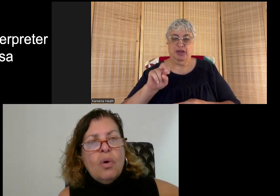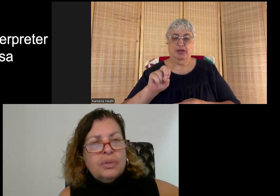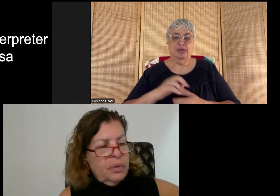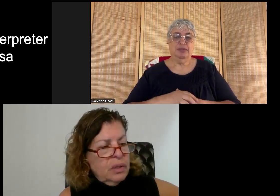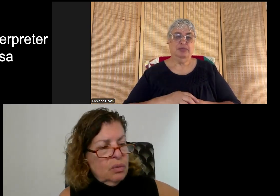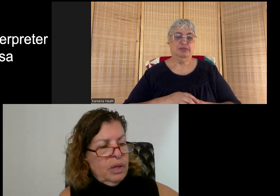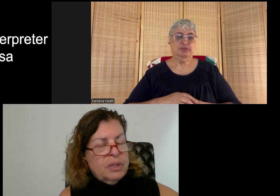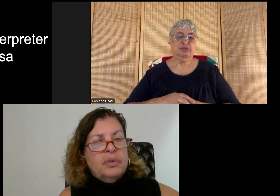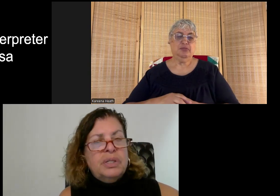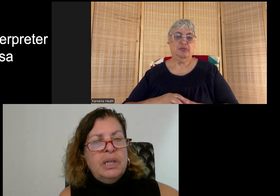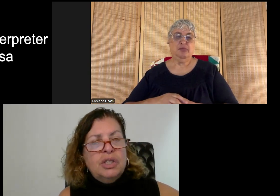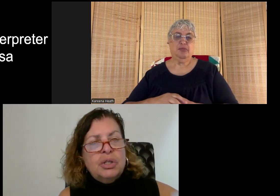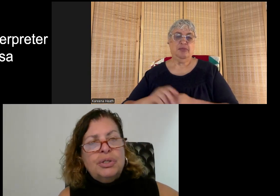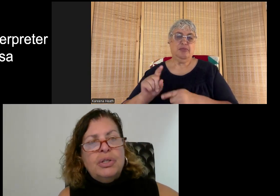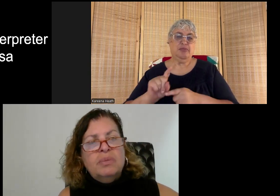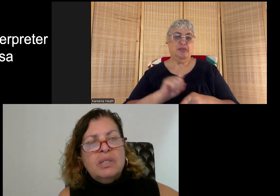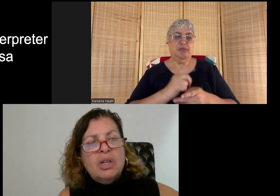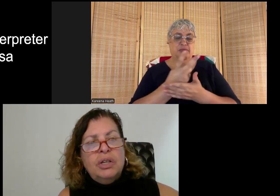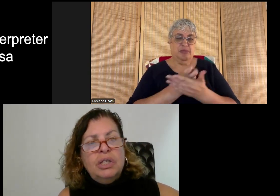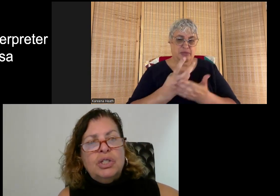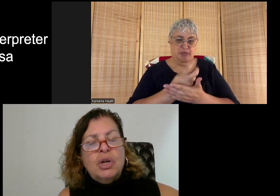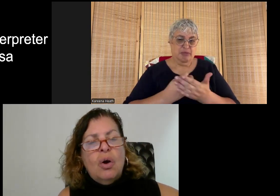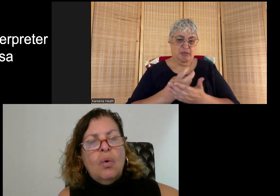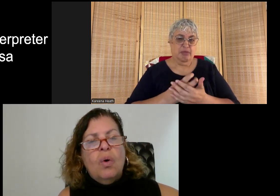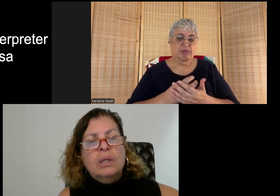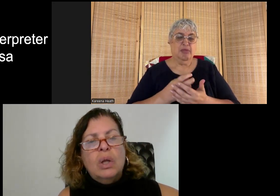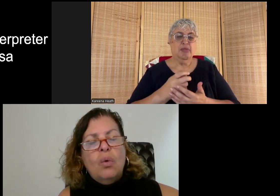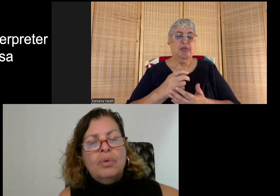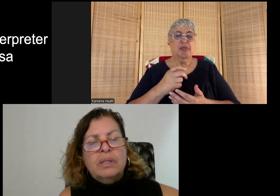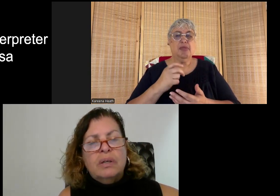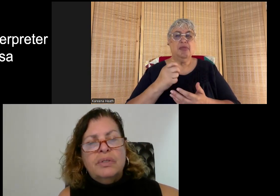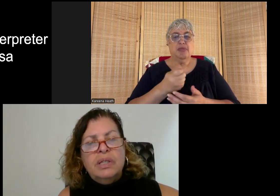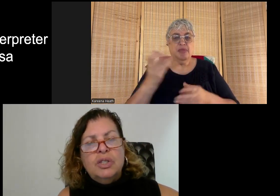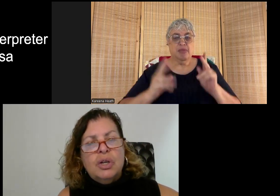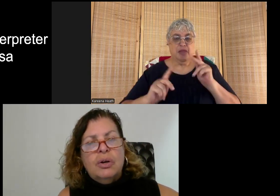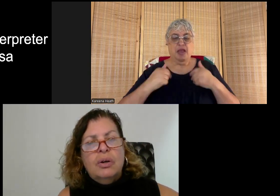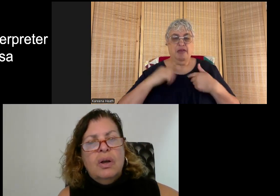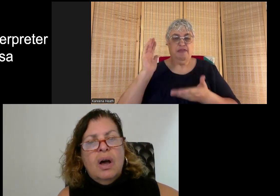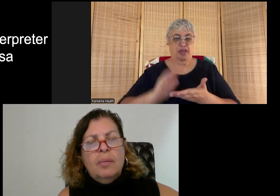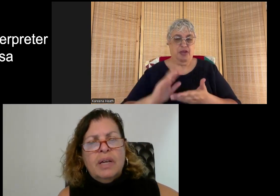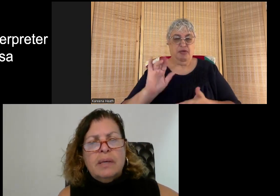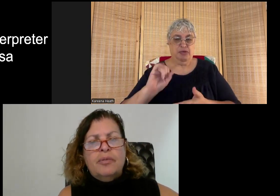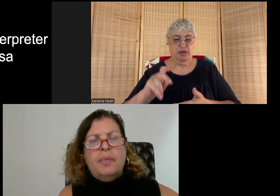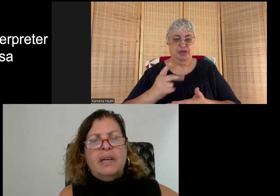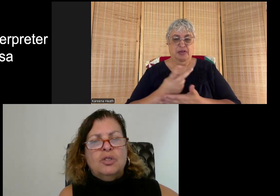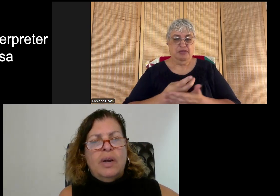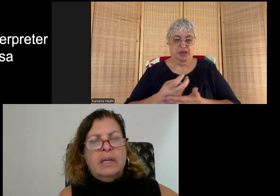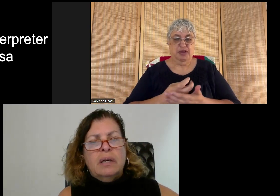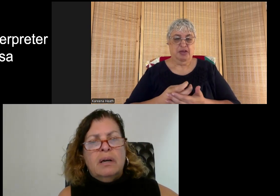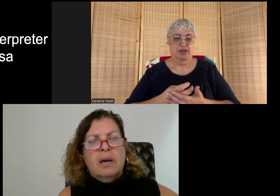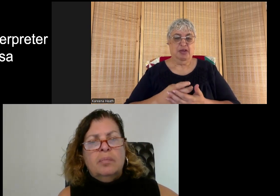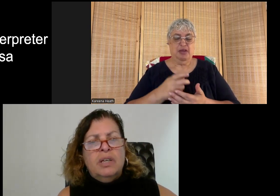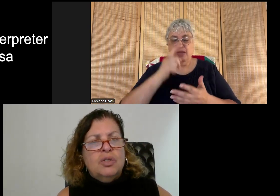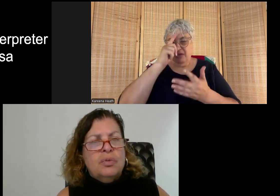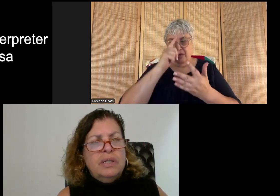There also is a risk for seizure. Some studies show a low risk of seizure, except for